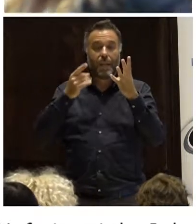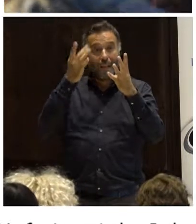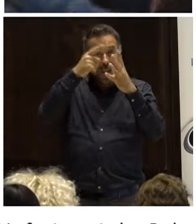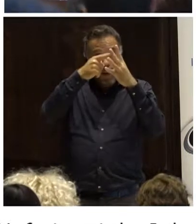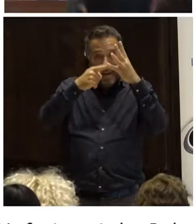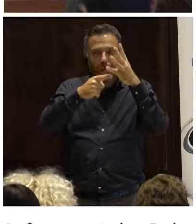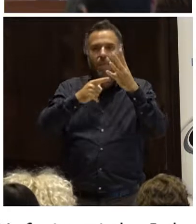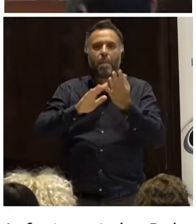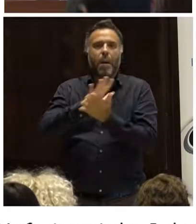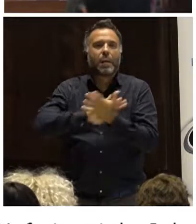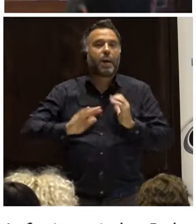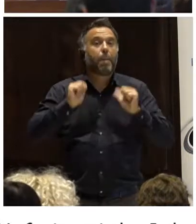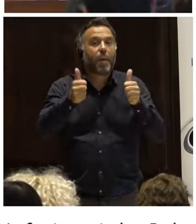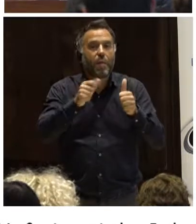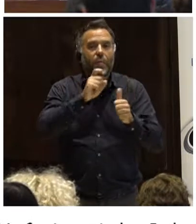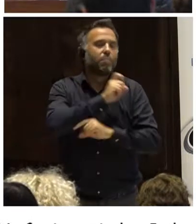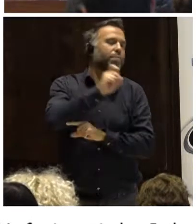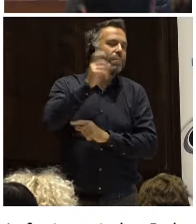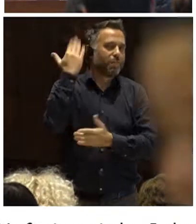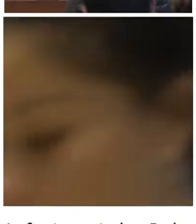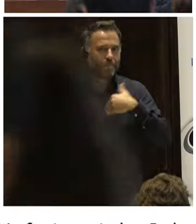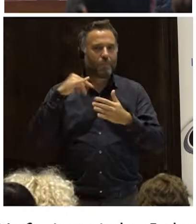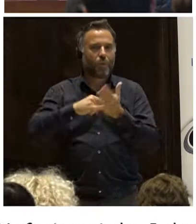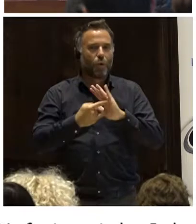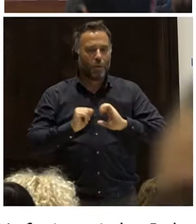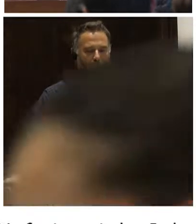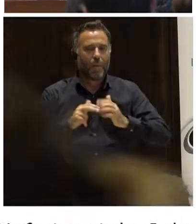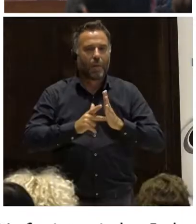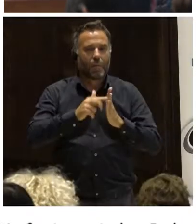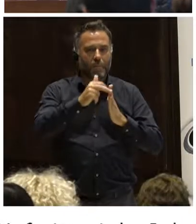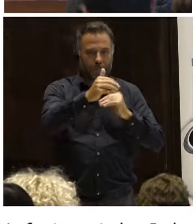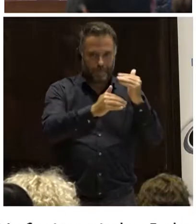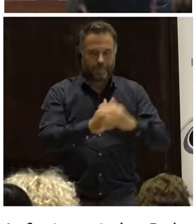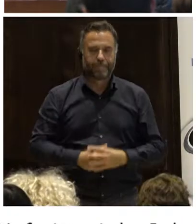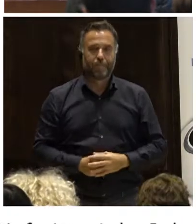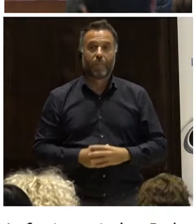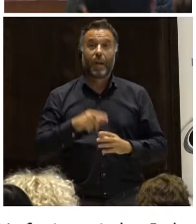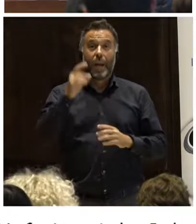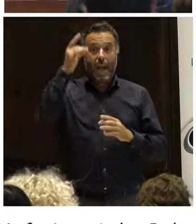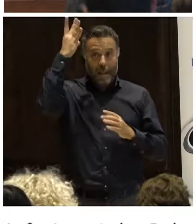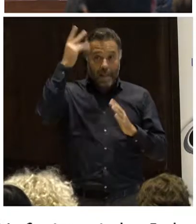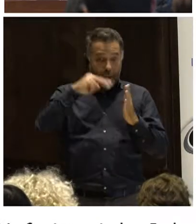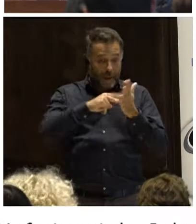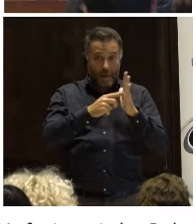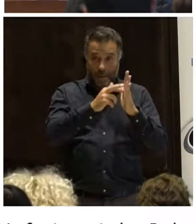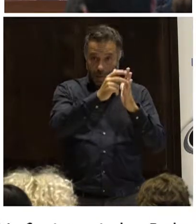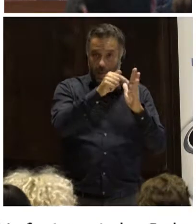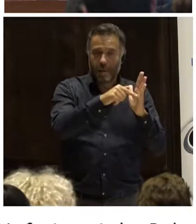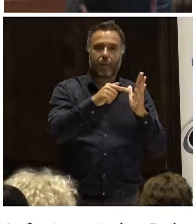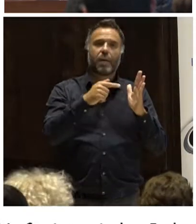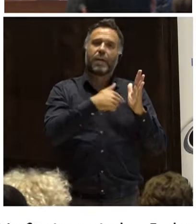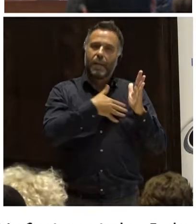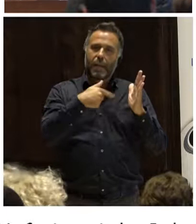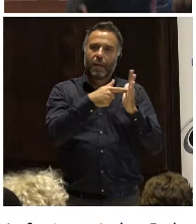LUDI has been and is, if you want, a network, an interdisciplinary network. I need my